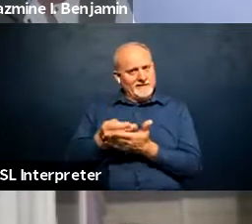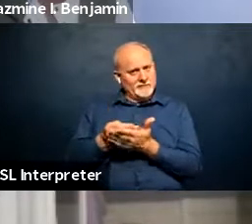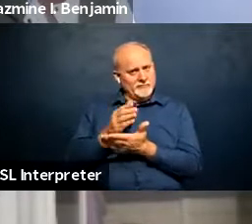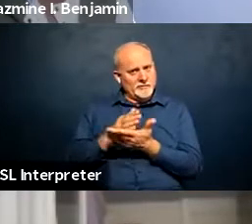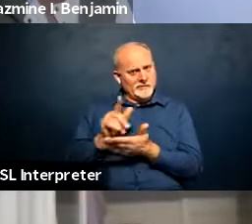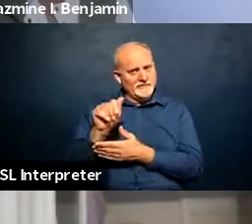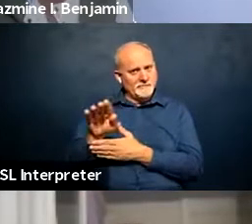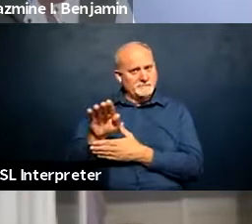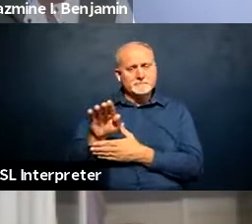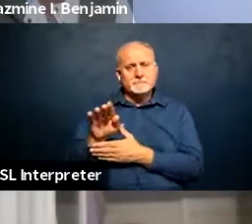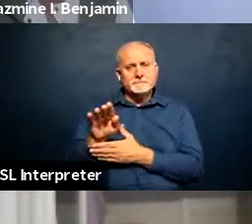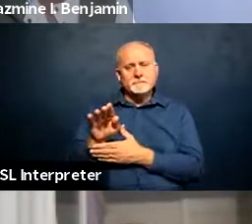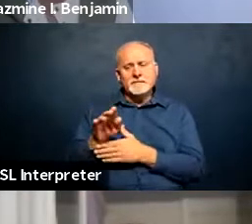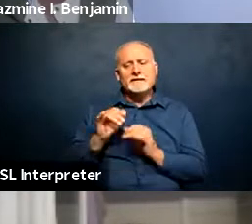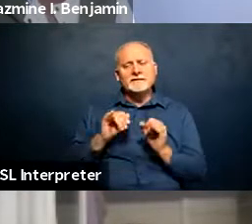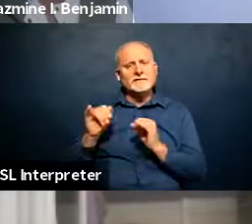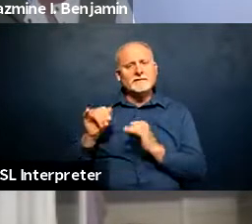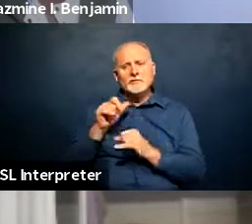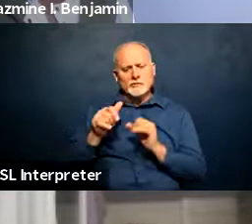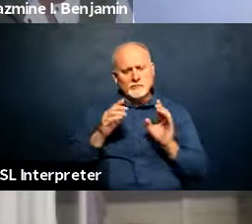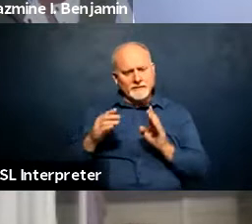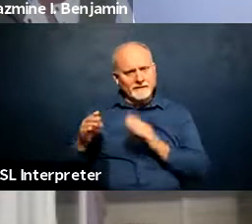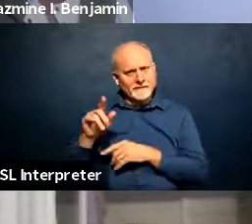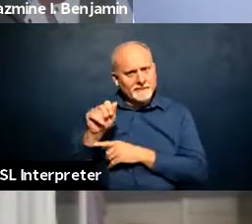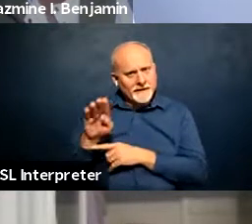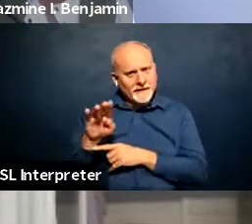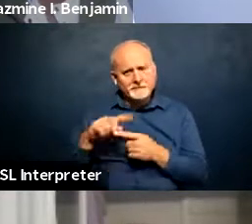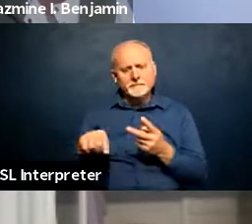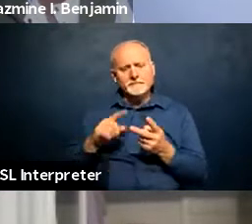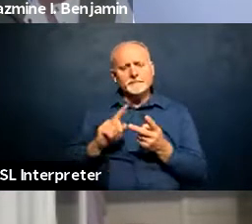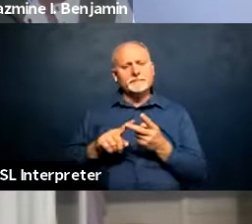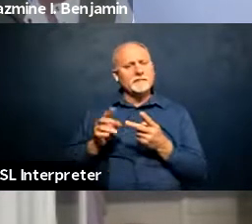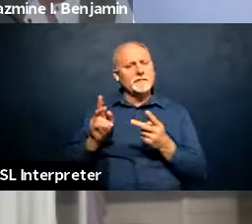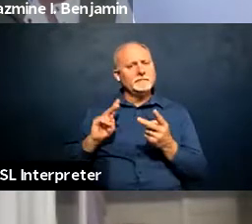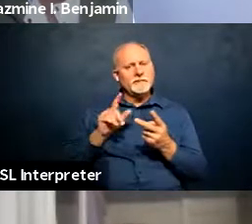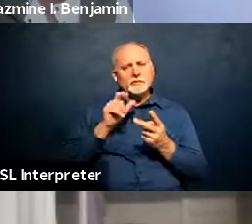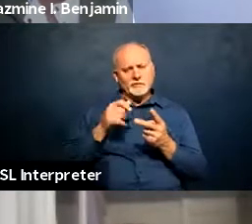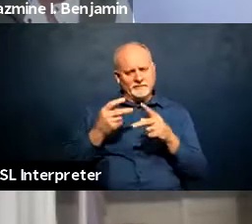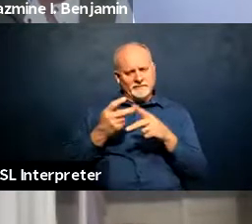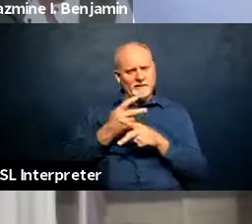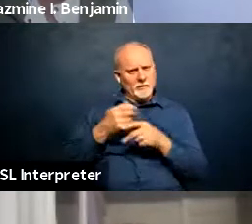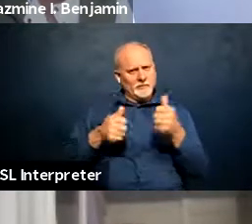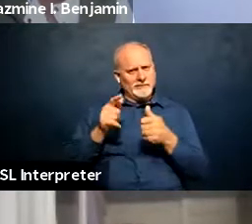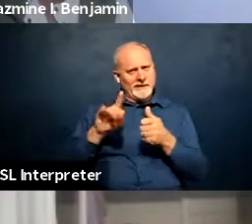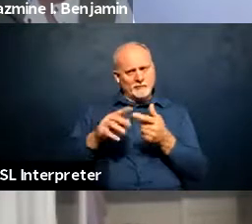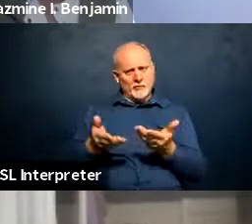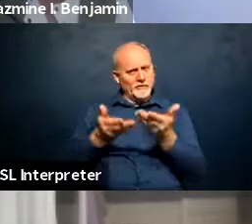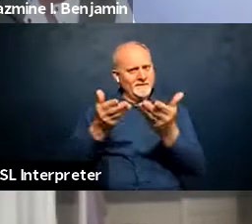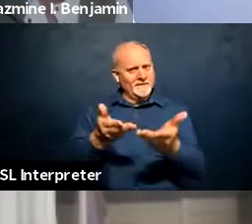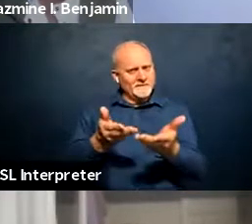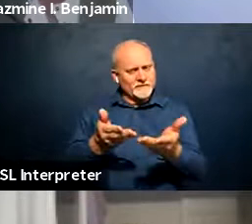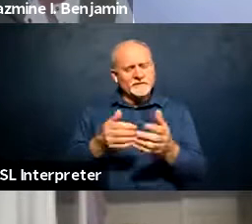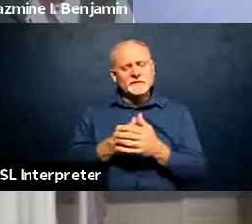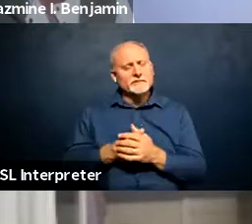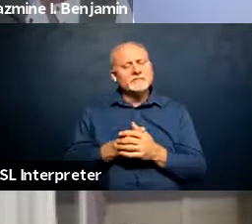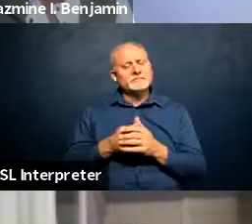lab classes are the individuals who prepare the labs, the individuals who figure out which labs to offer during the semester. So the